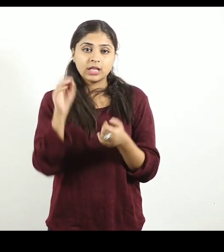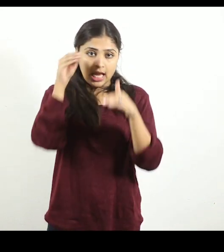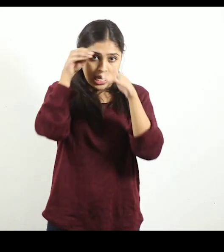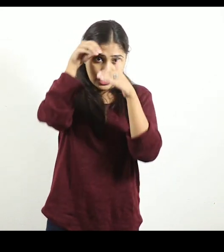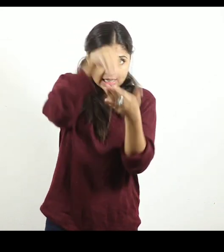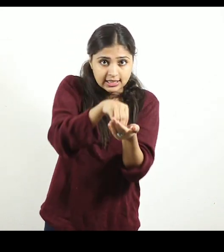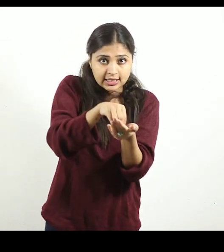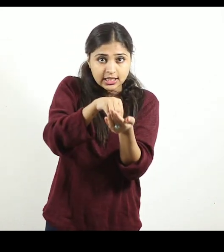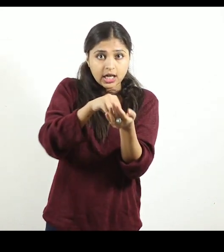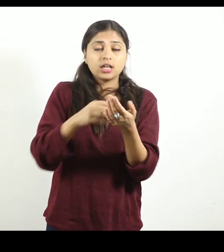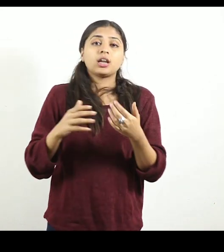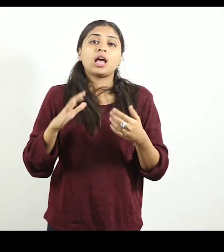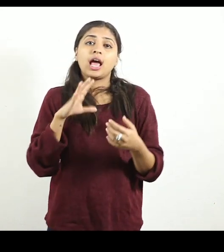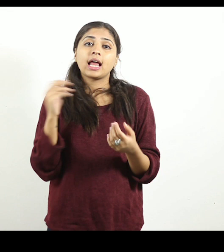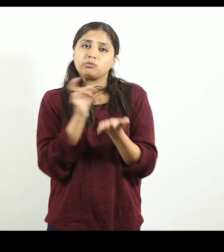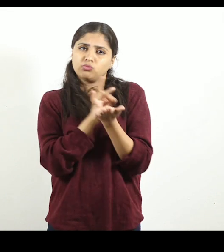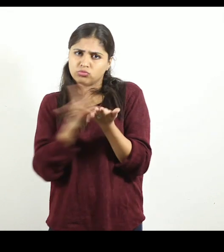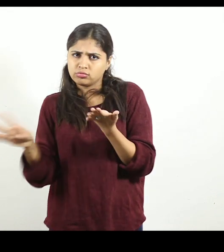cell content.